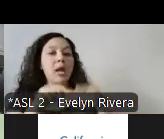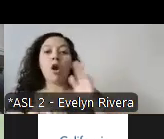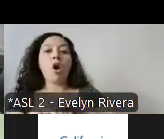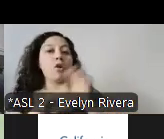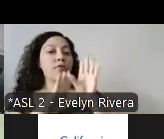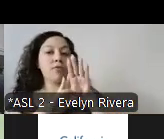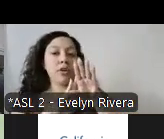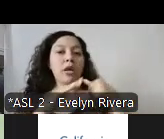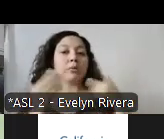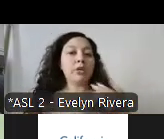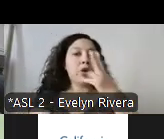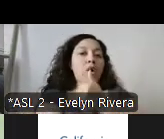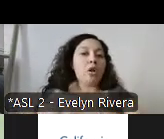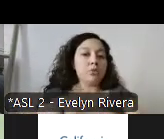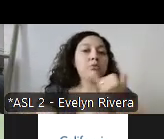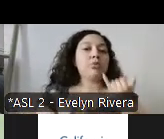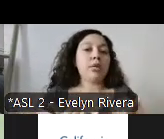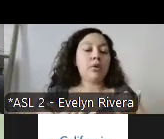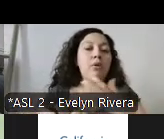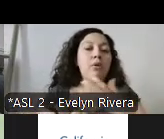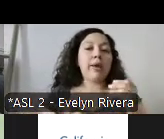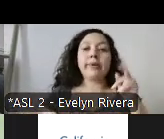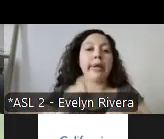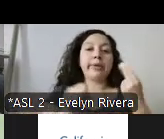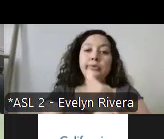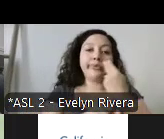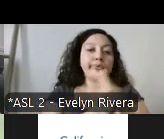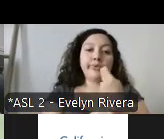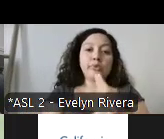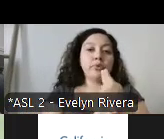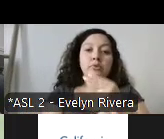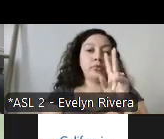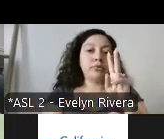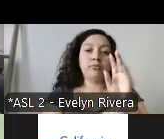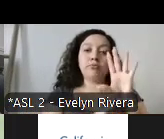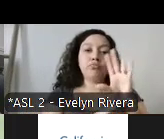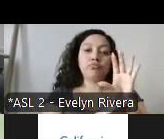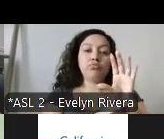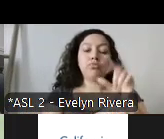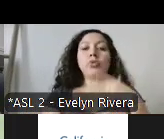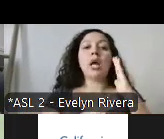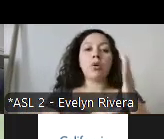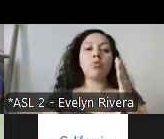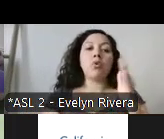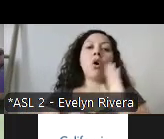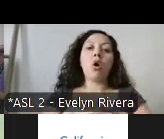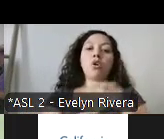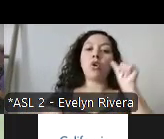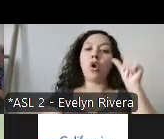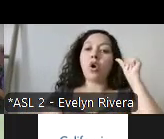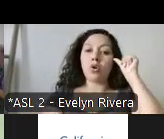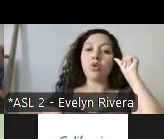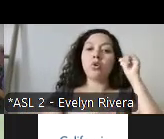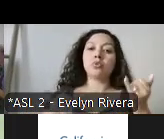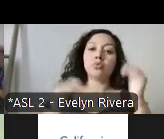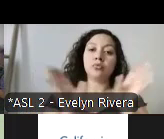hospital setting right now and not allowed to use the video. So I'll be on the audio only. All